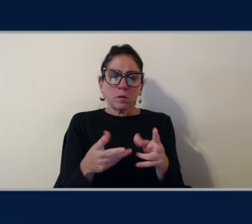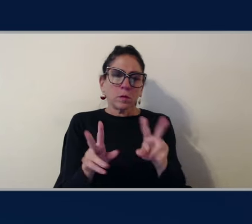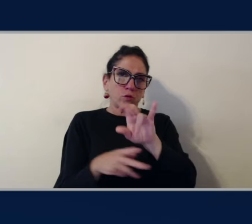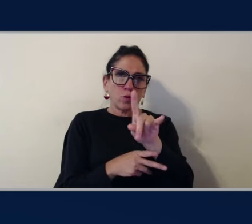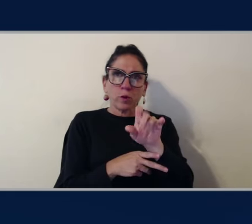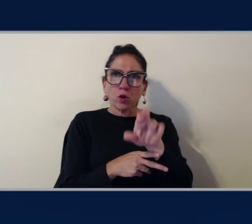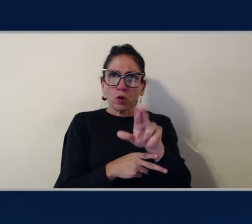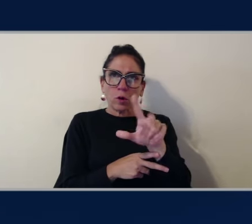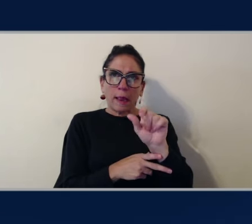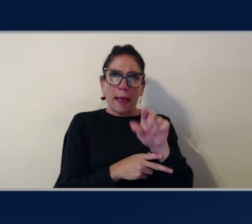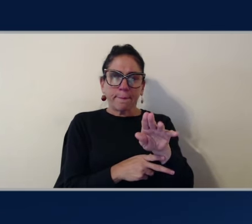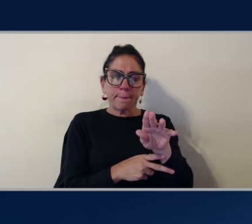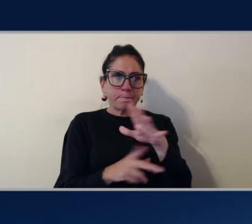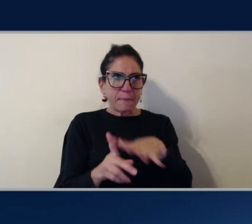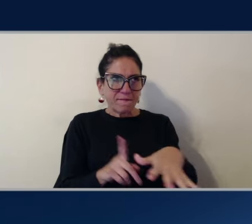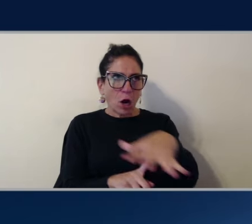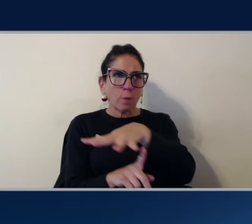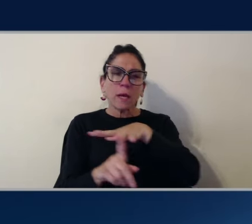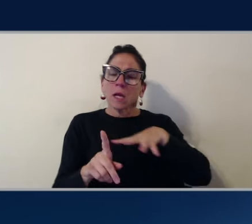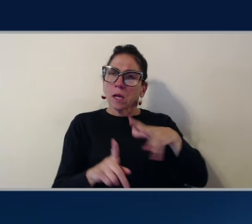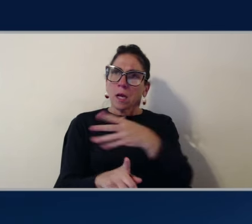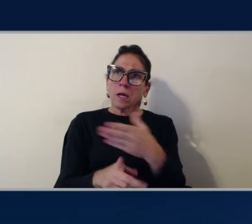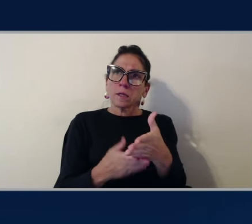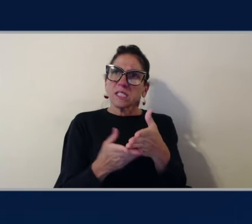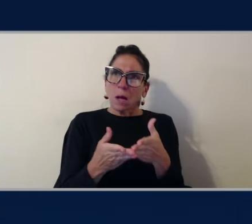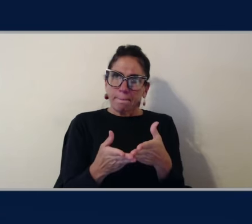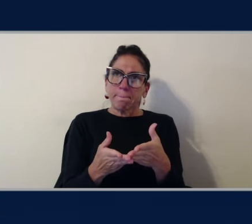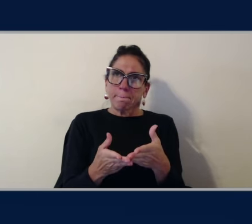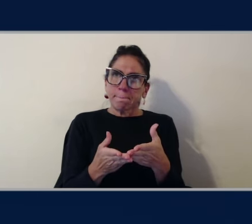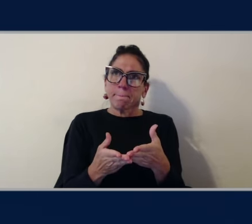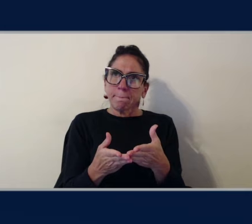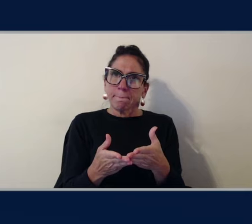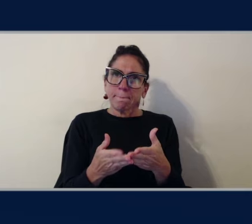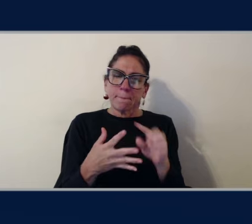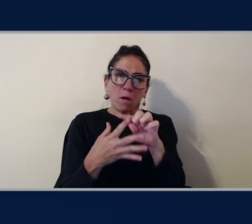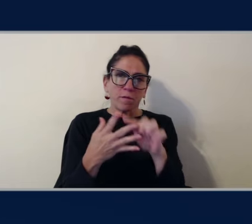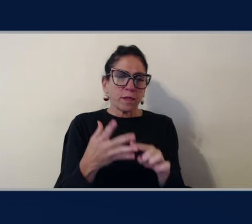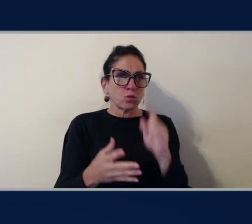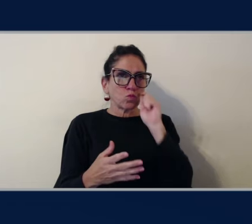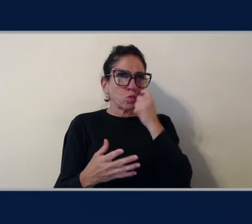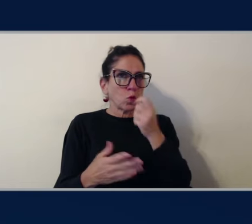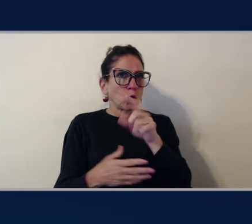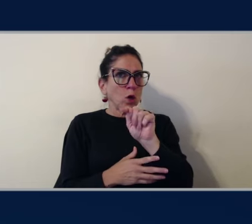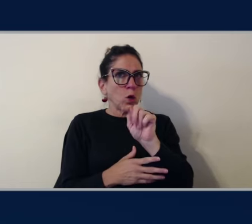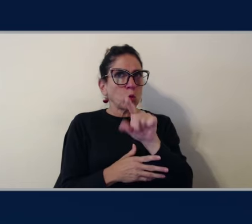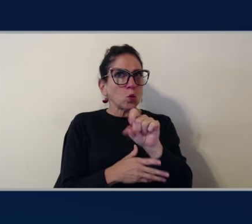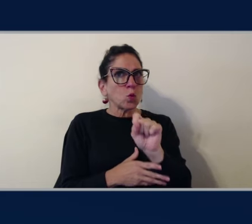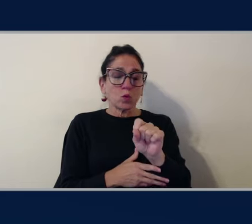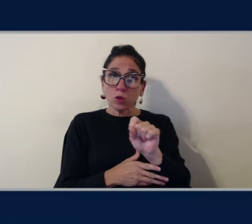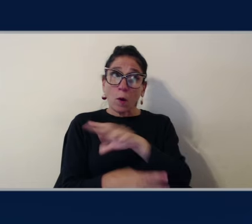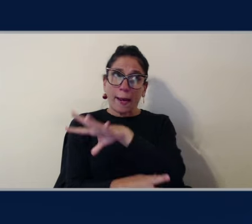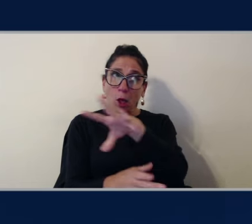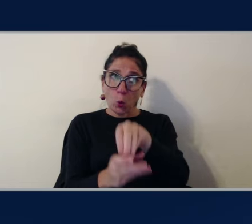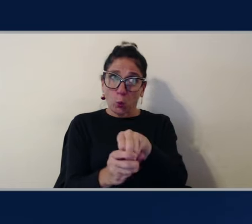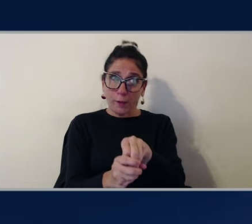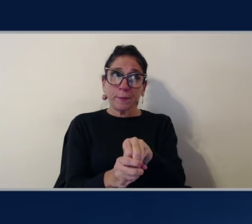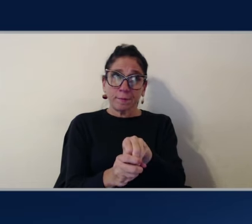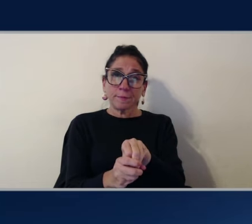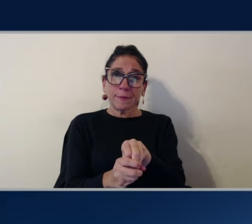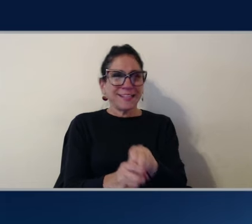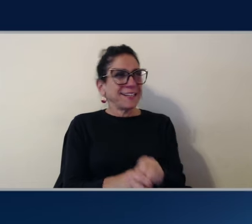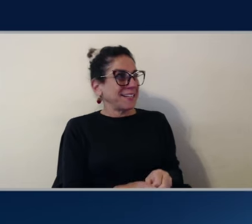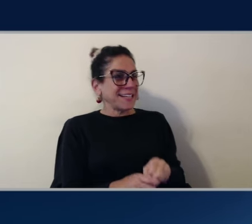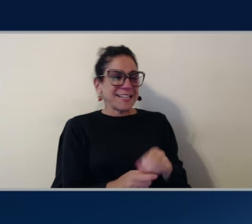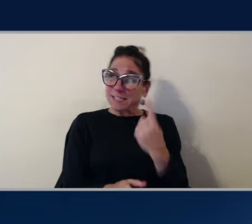Exactly. And some of these nifty tools are included in the